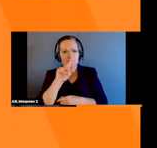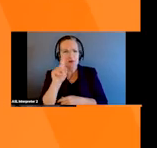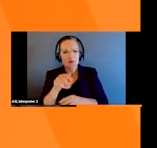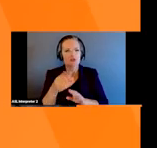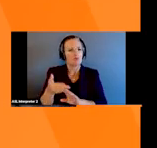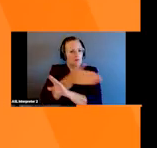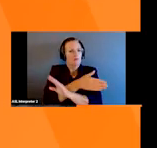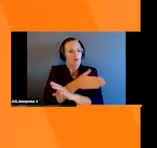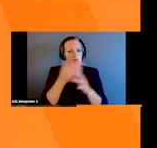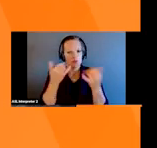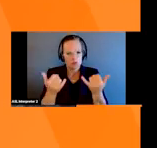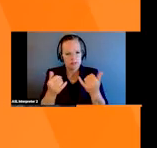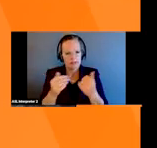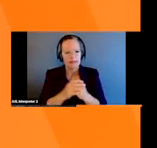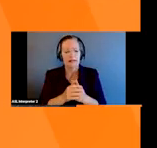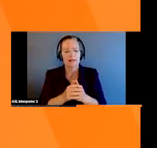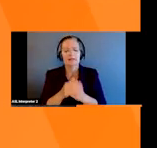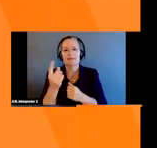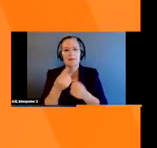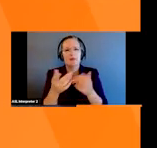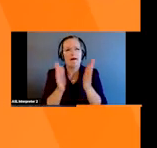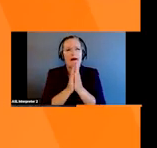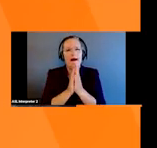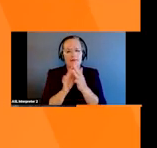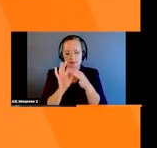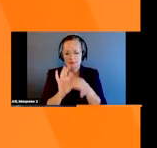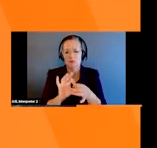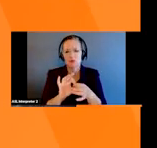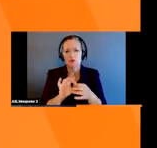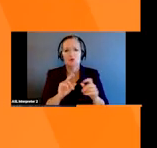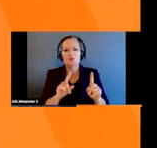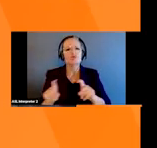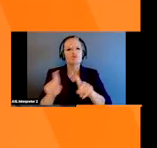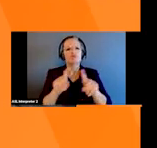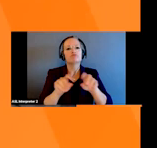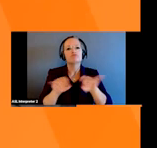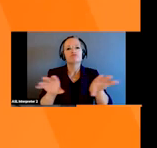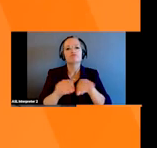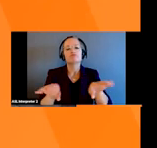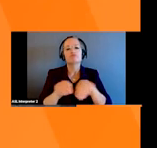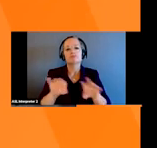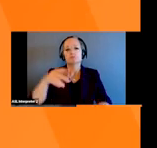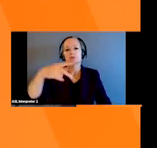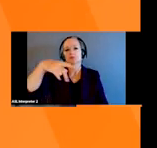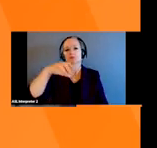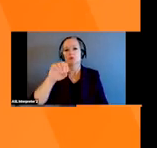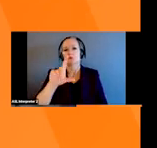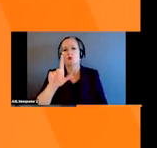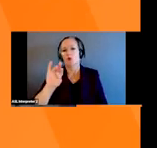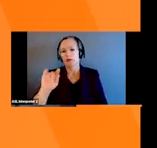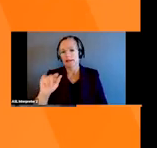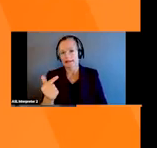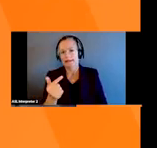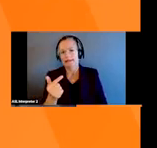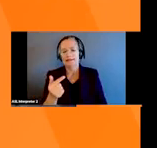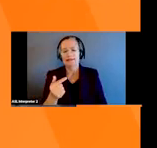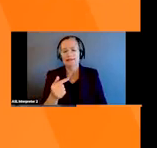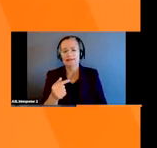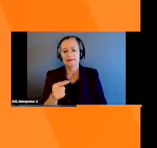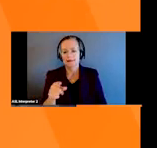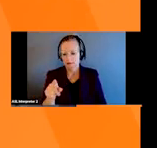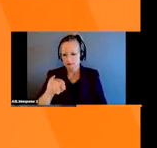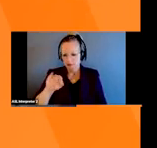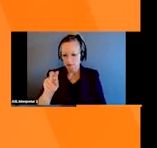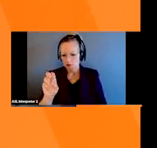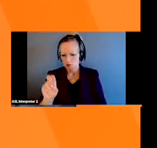I'm going to show you that. It's about polling. Someone had a question before the workshop, and Jordan, you were saying, hey, is there a polling option or a surveying